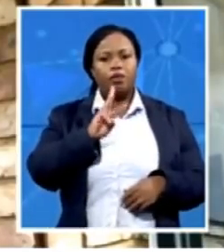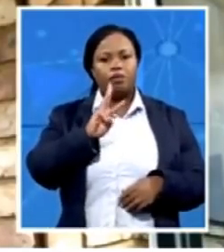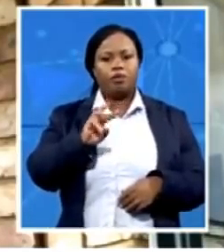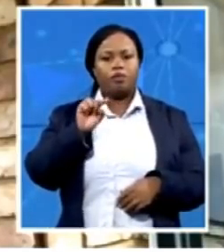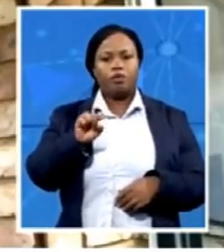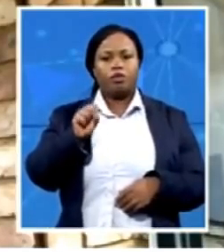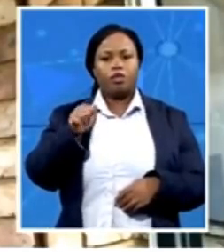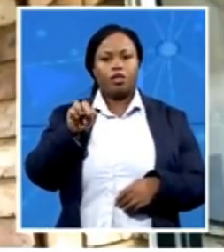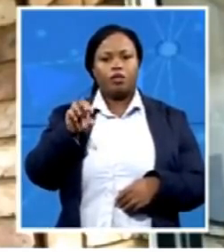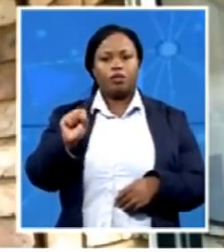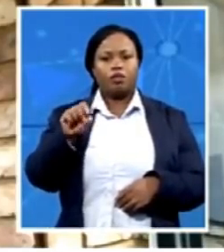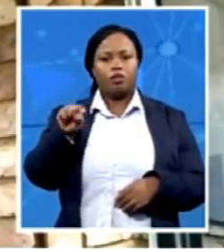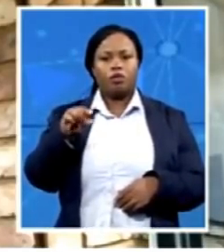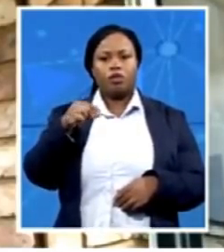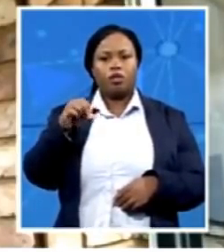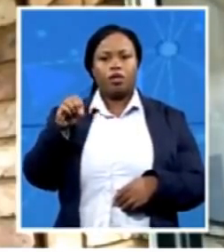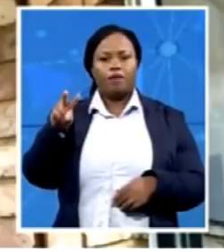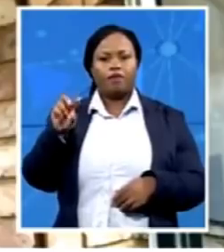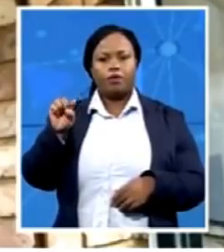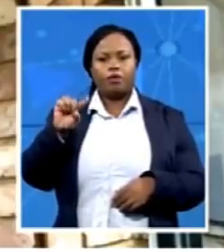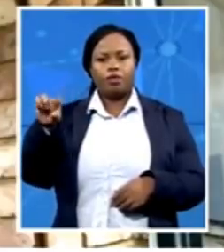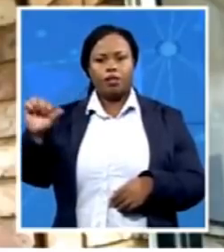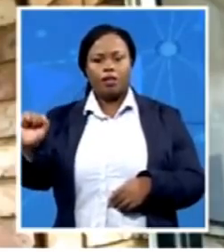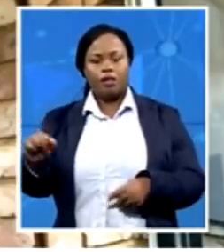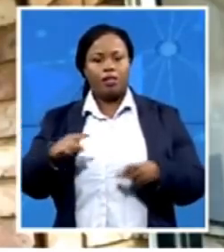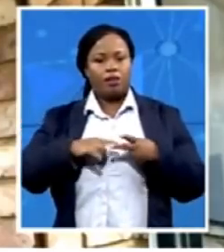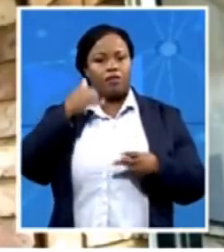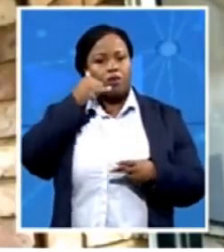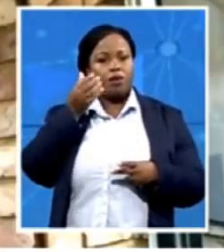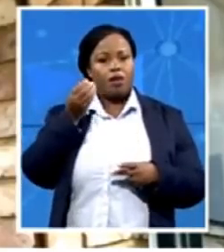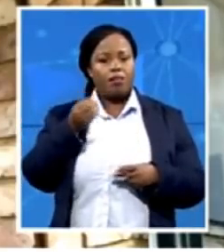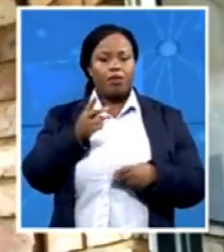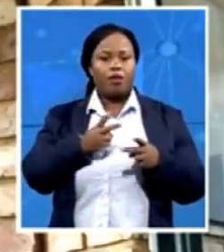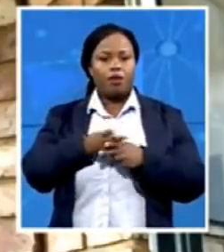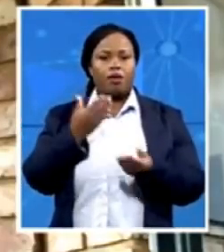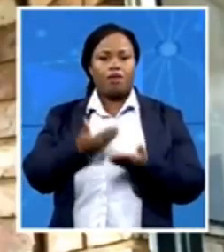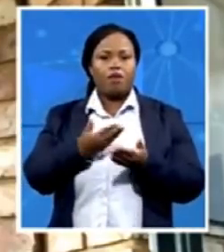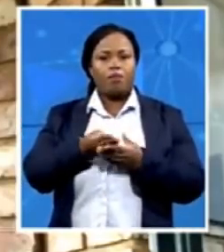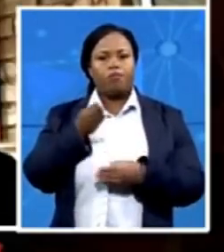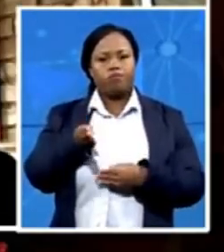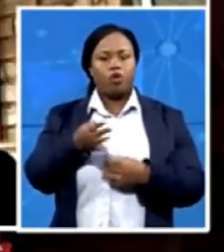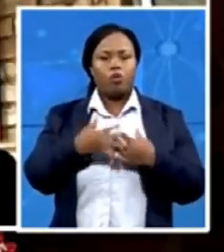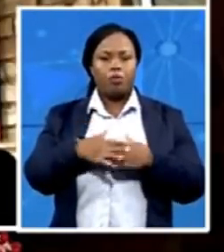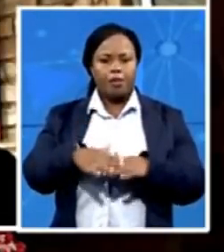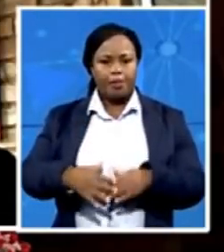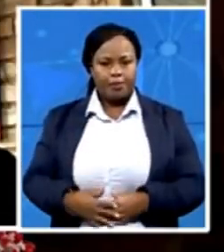www.sars.gov.za. Our contact center number is also available on the website. On the website. So it's